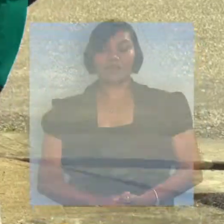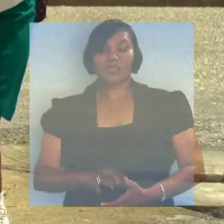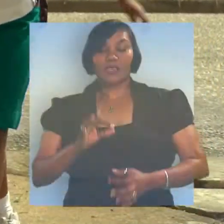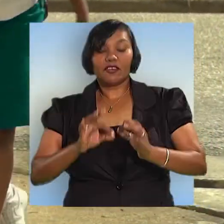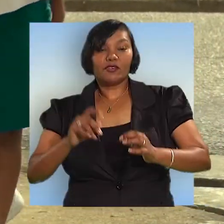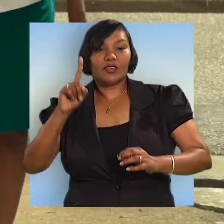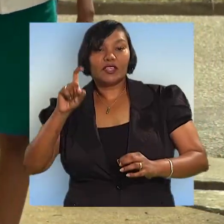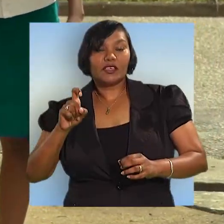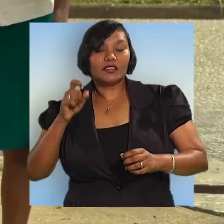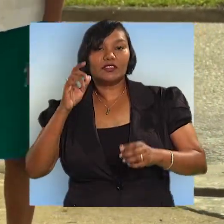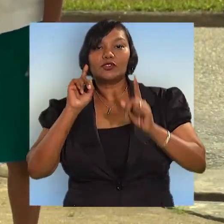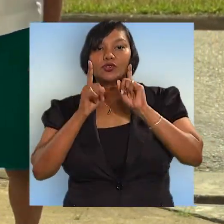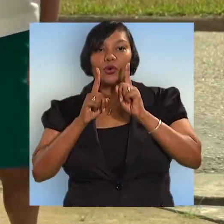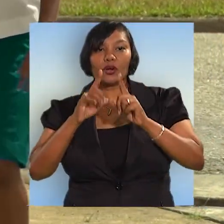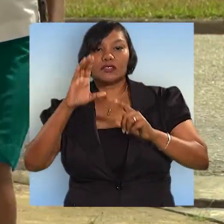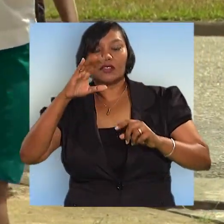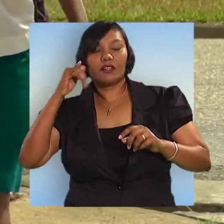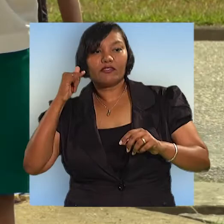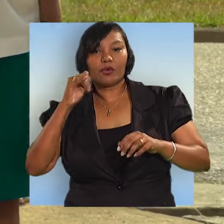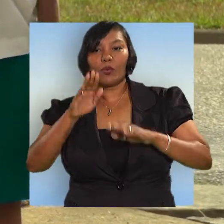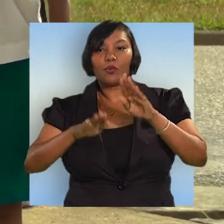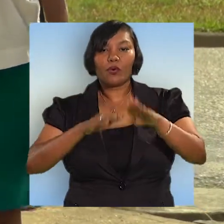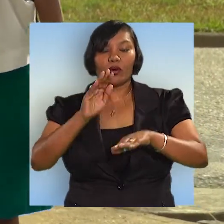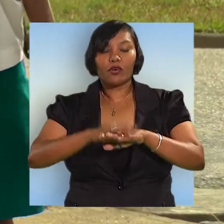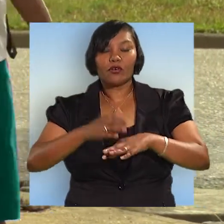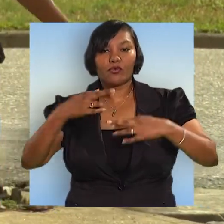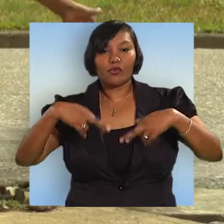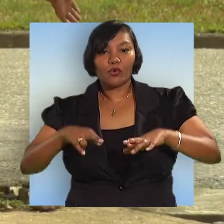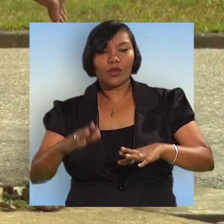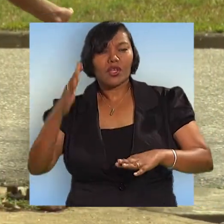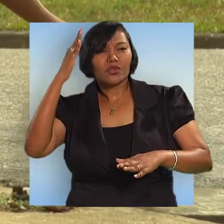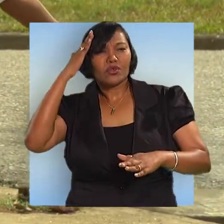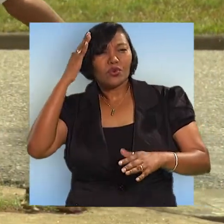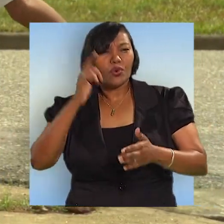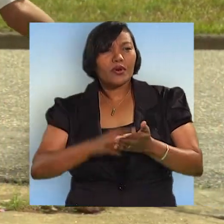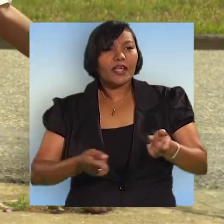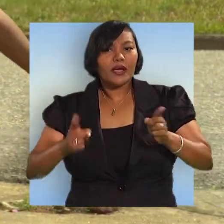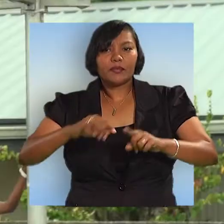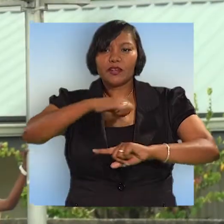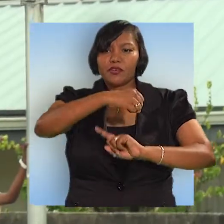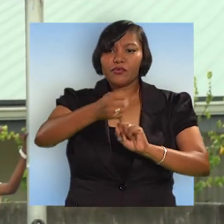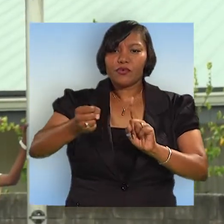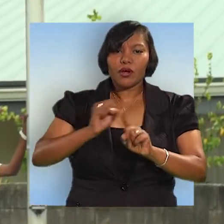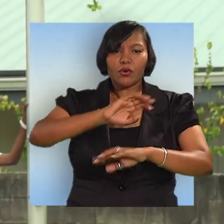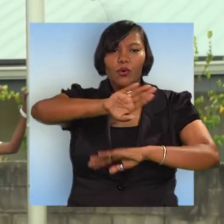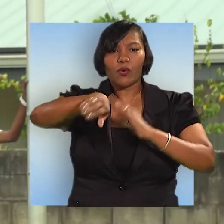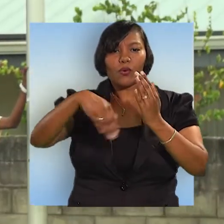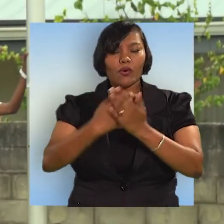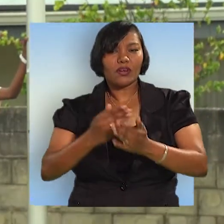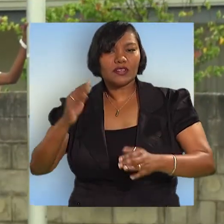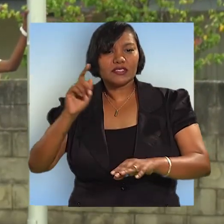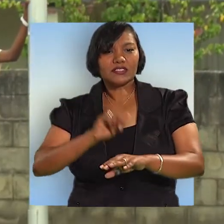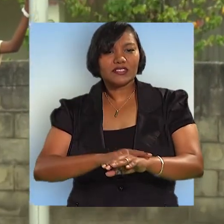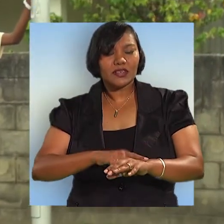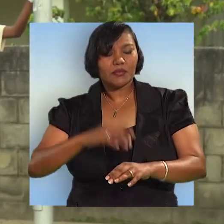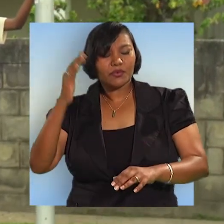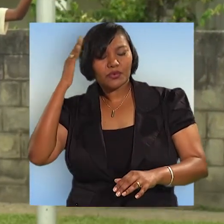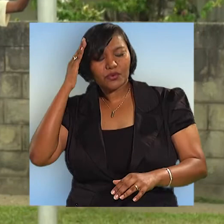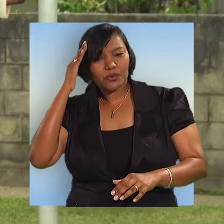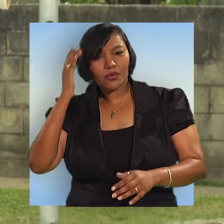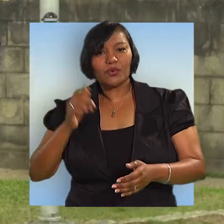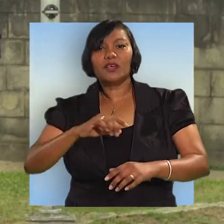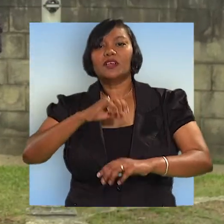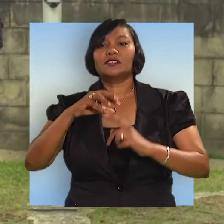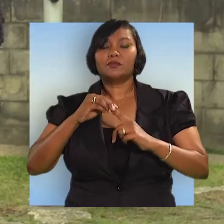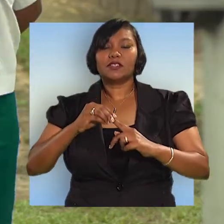If you must talk on your cell phone while walking on the road, you need to pay attention to your surroundings at all times, especially